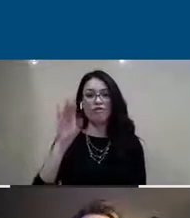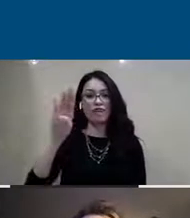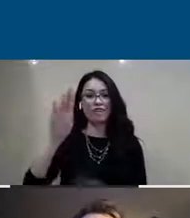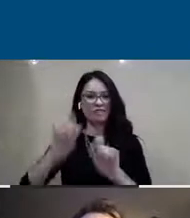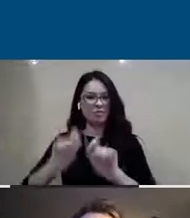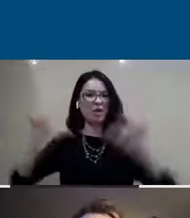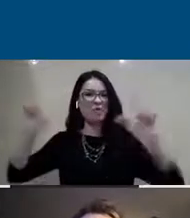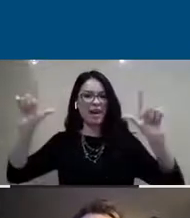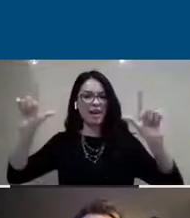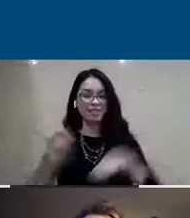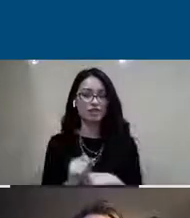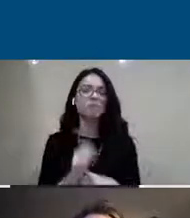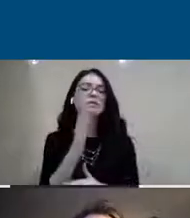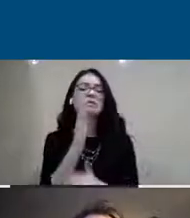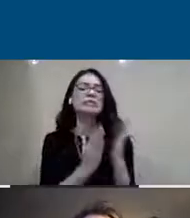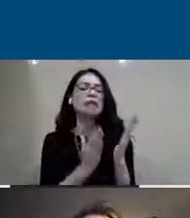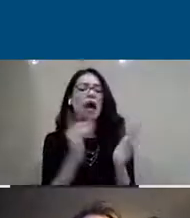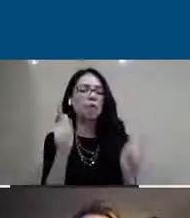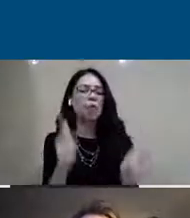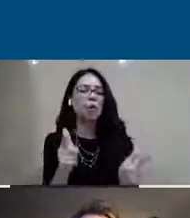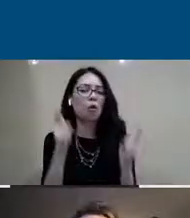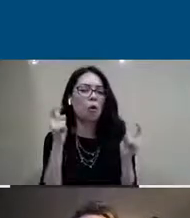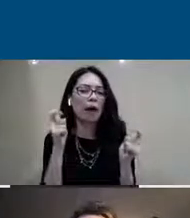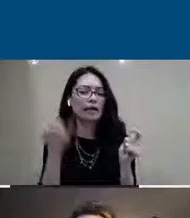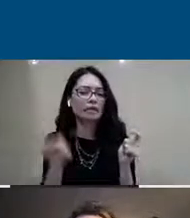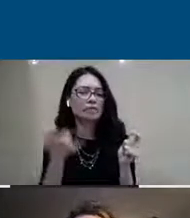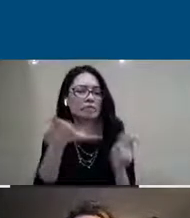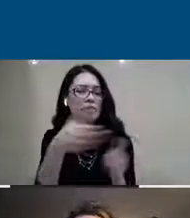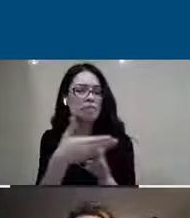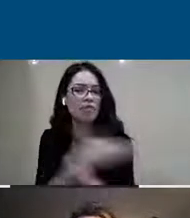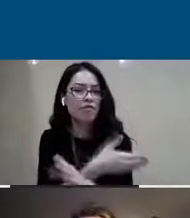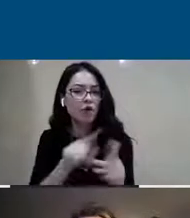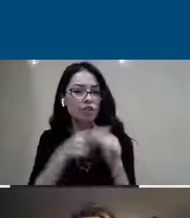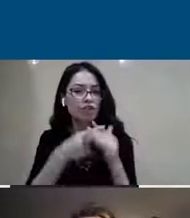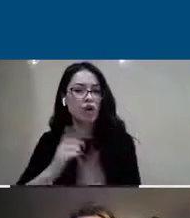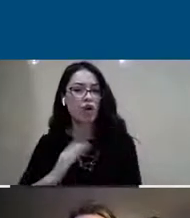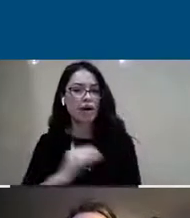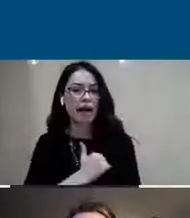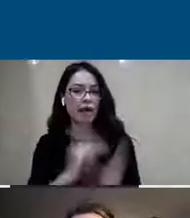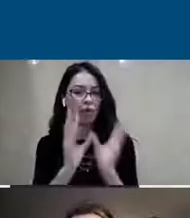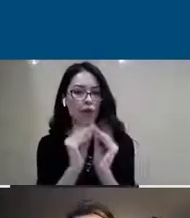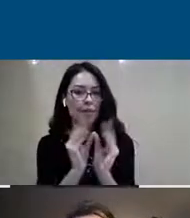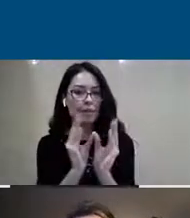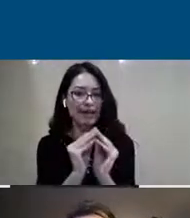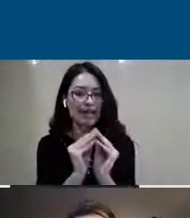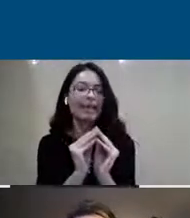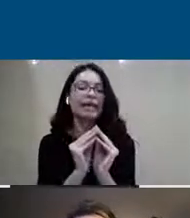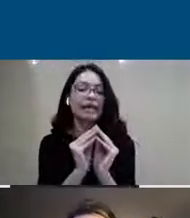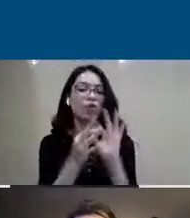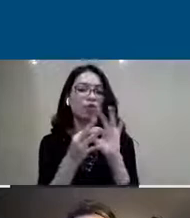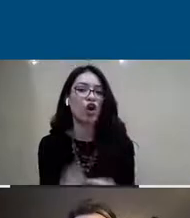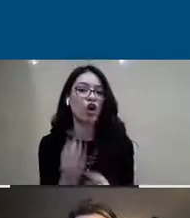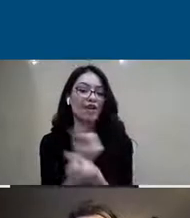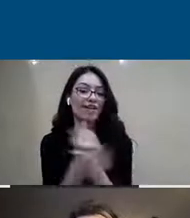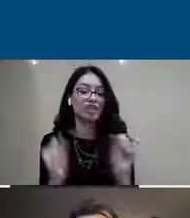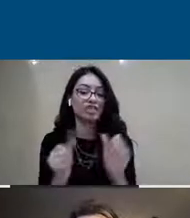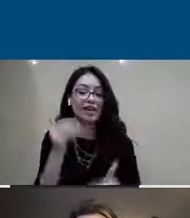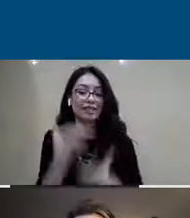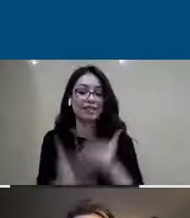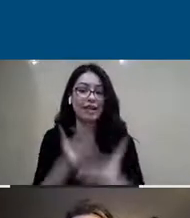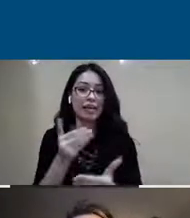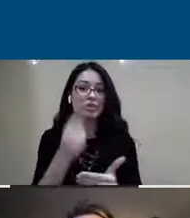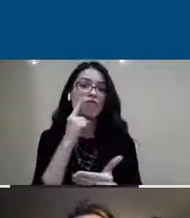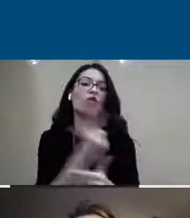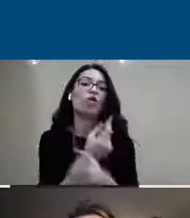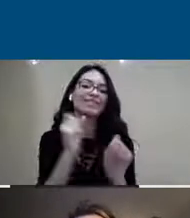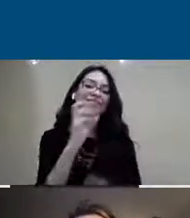Some quick housekeeping before we jump in to today's conversation about safe steps for safe schools.